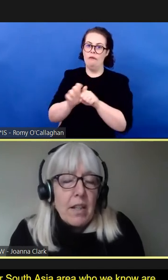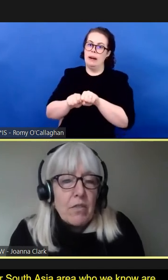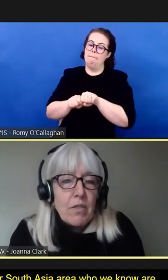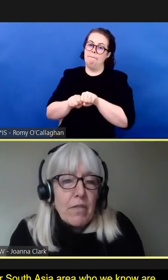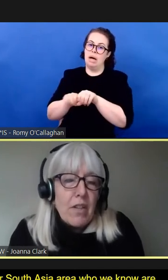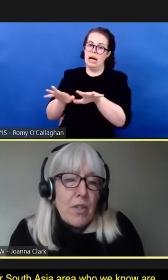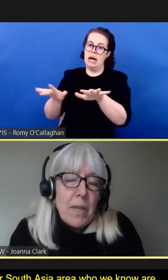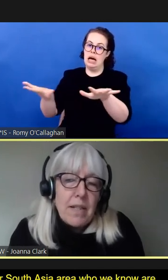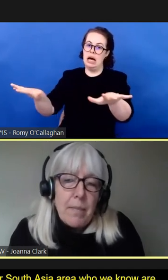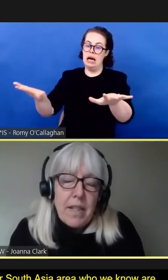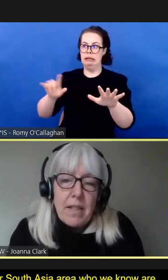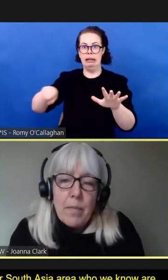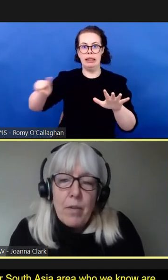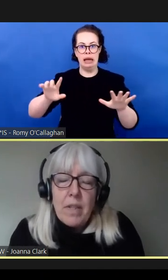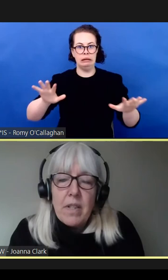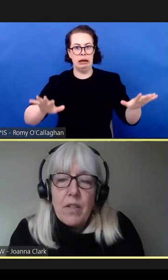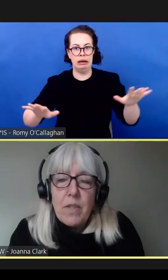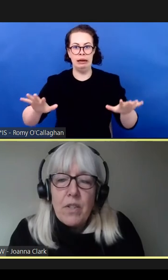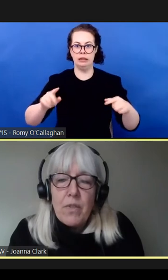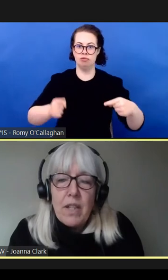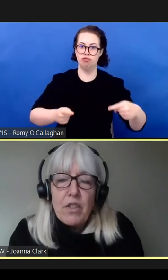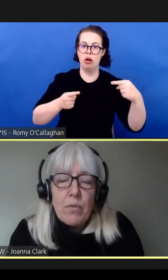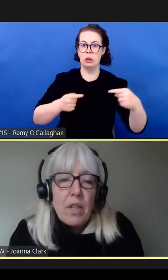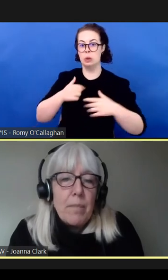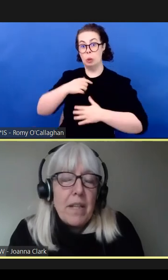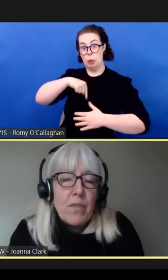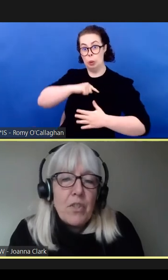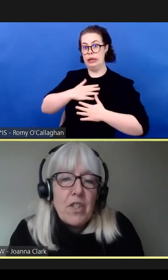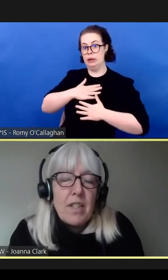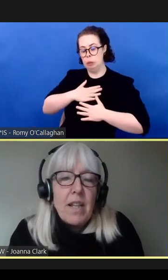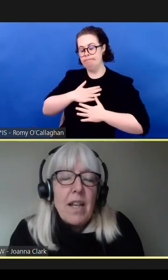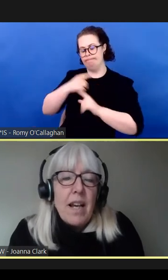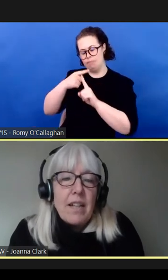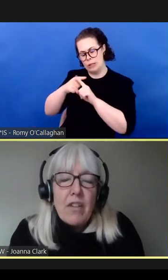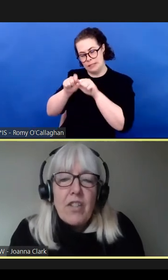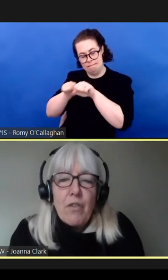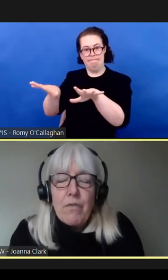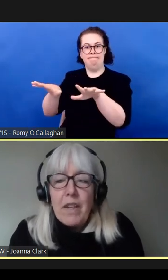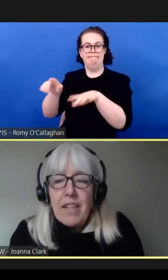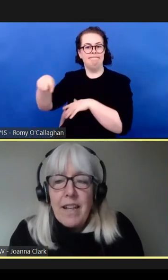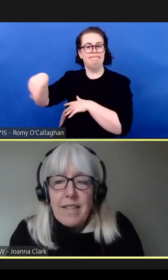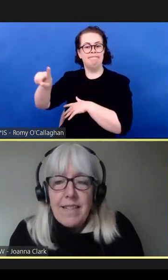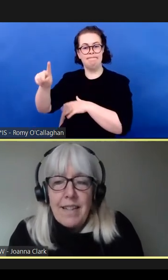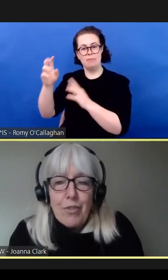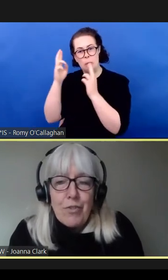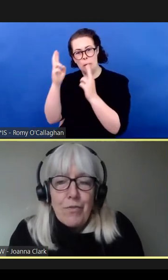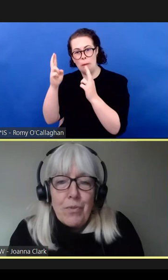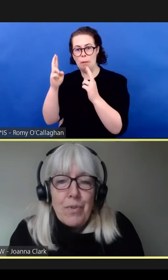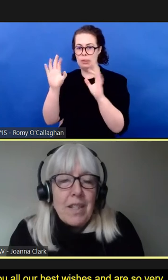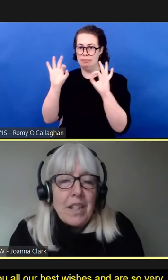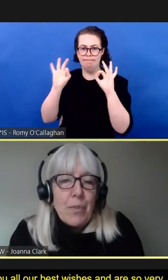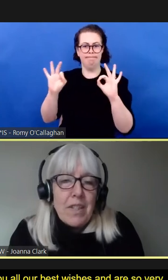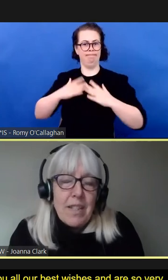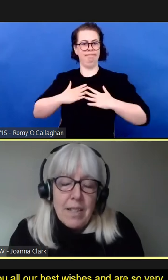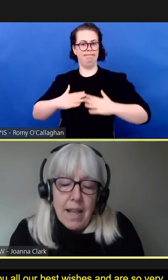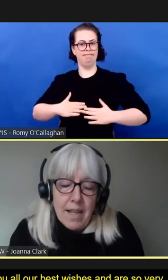the coronavirus pandemic at the moment. And we do send you all our best wishes, and are so very glad to see a lot of you